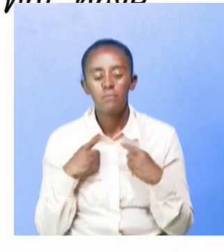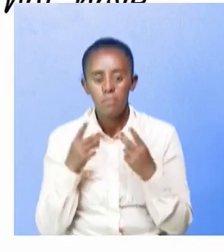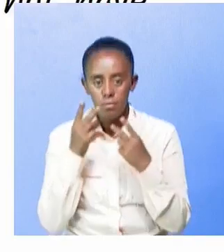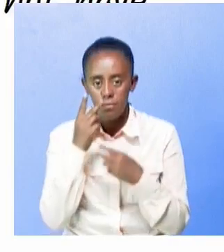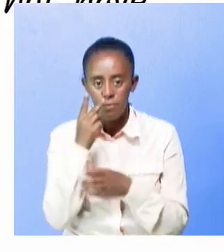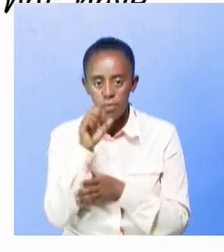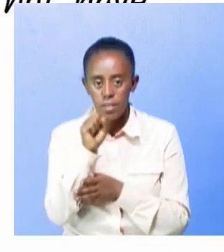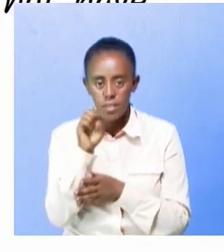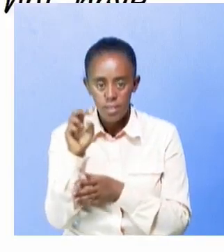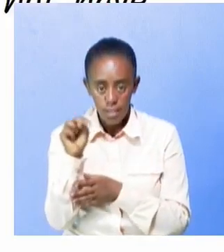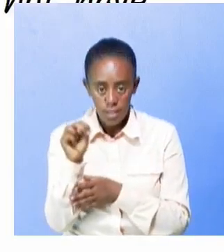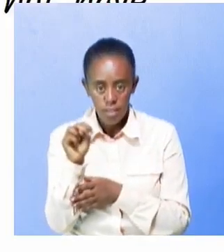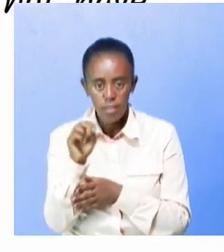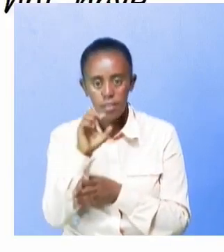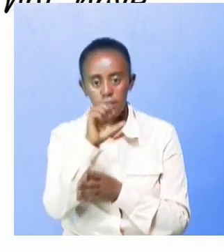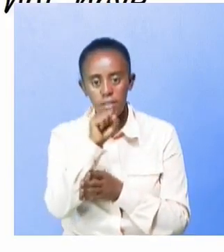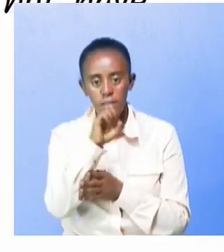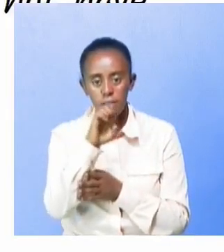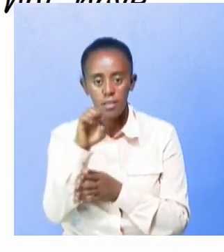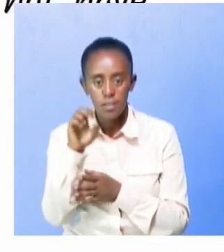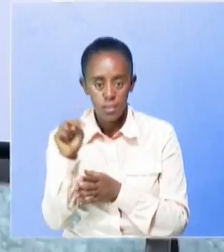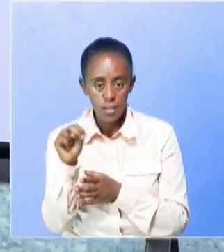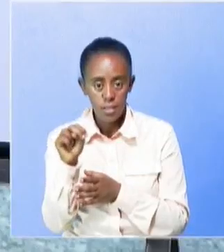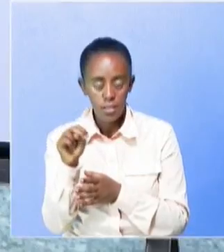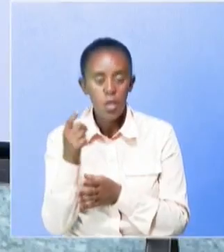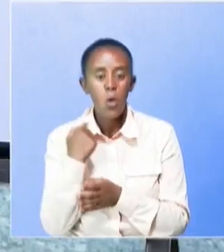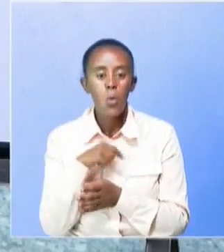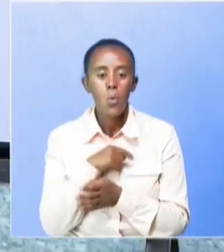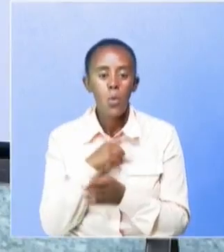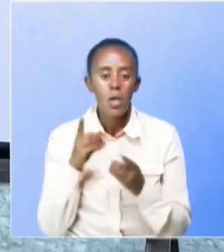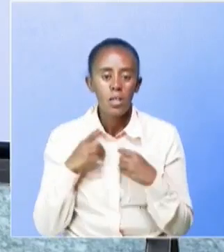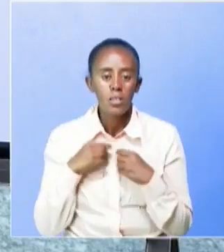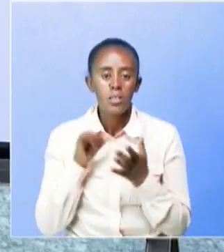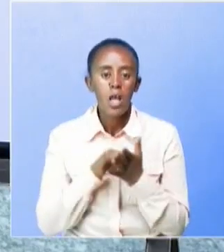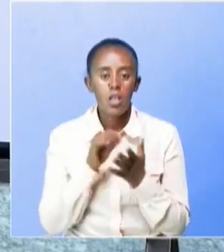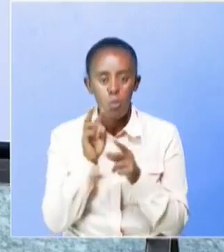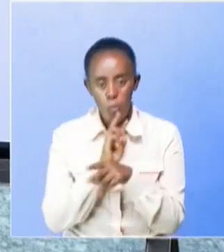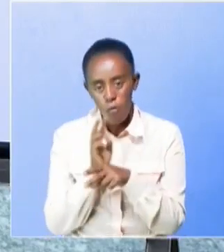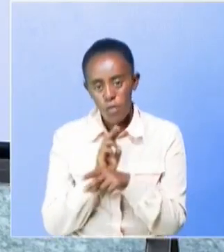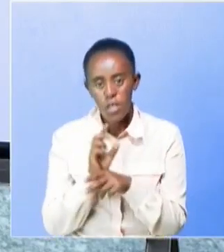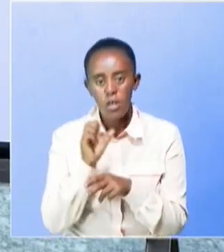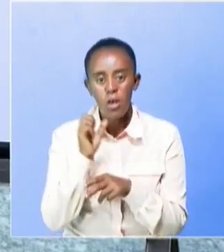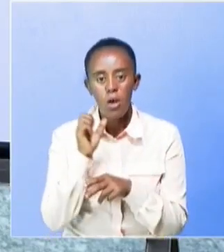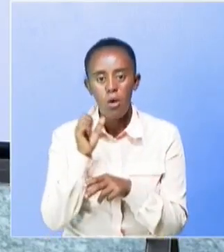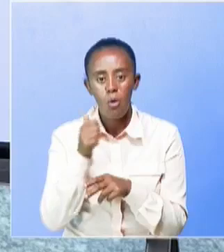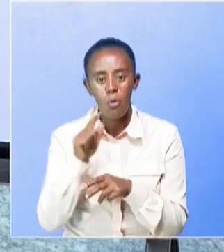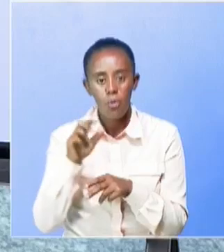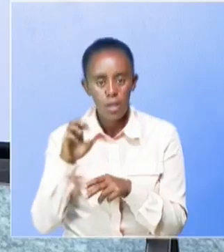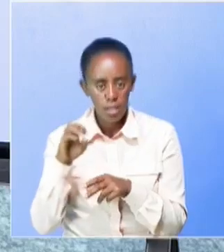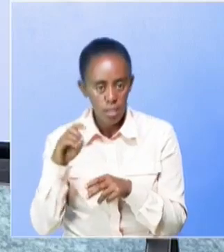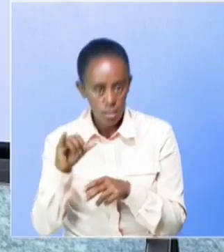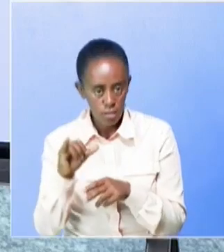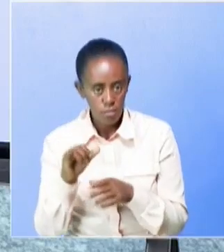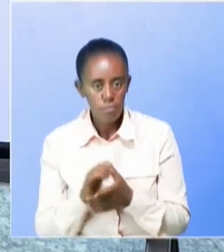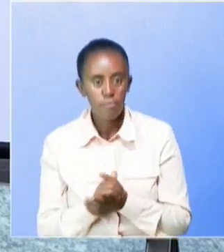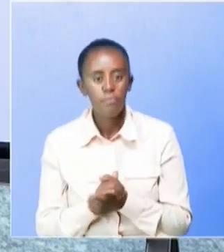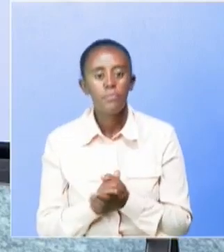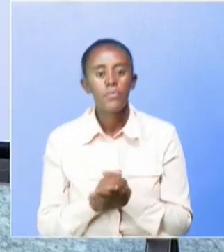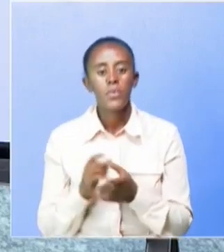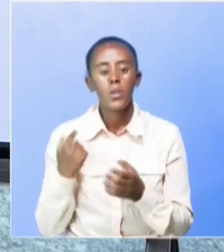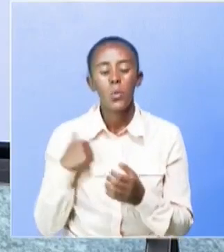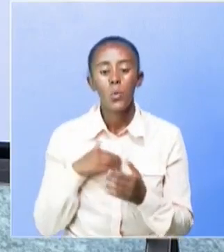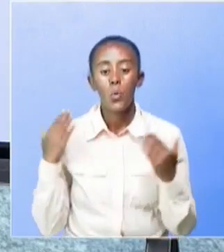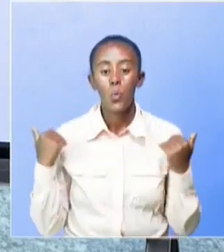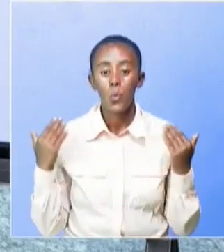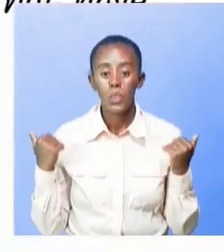seen. See will be changed into seen. We had seen that movie already. Number 4 is we wished